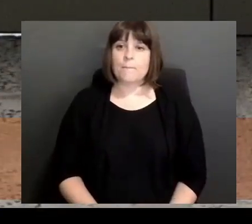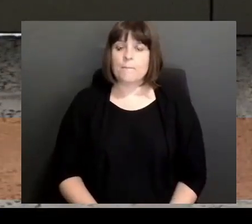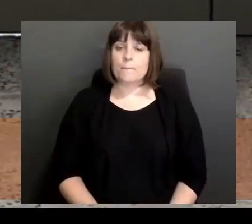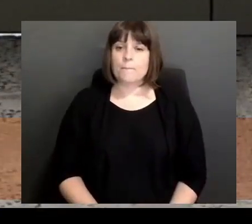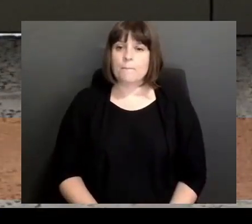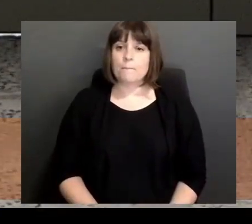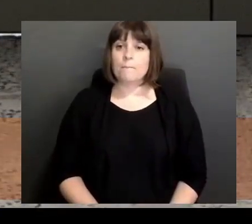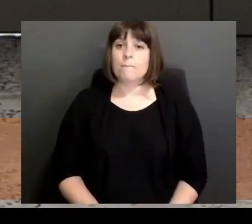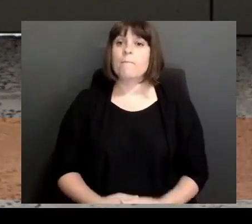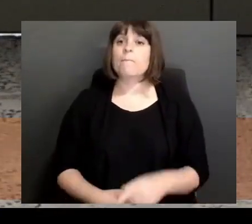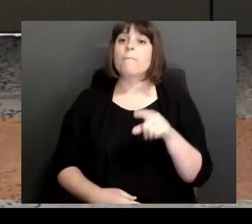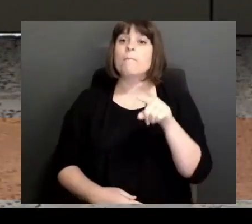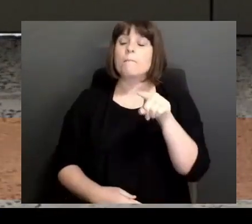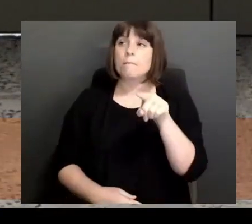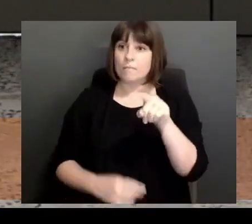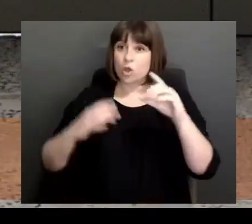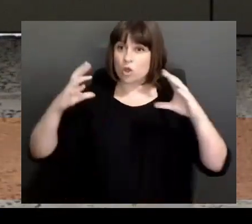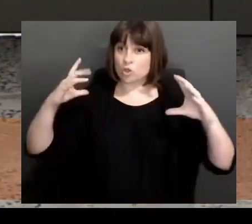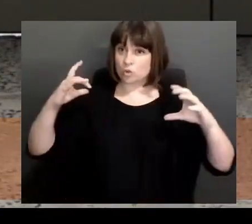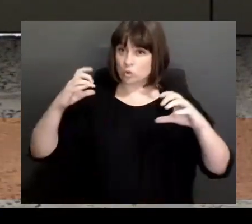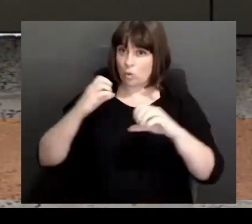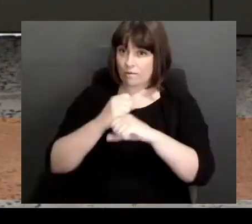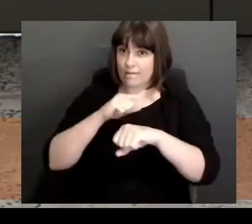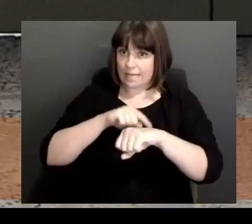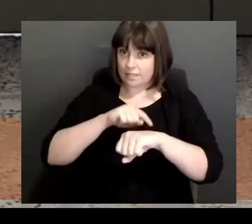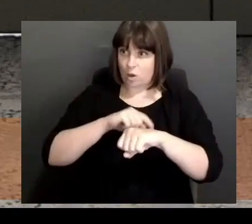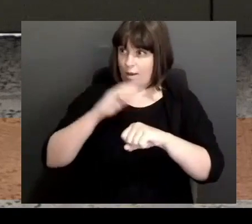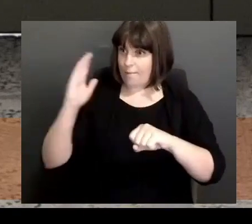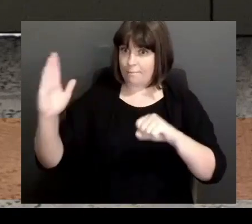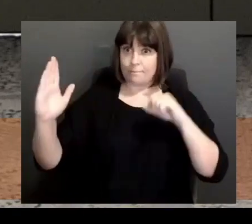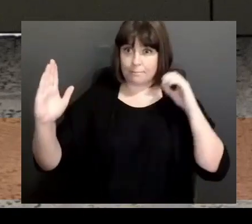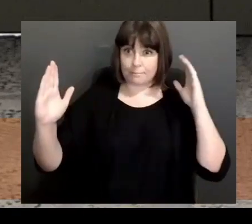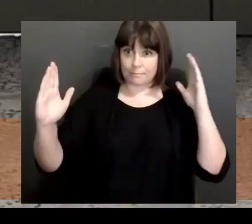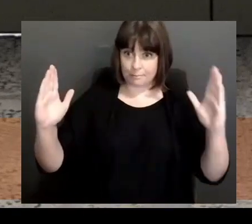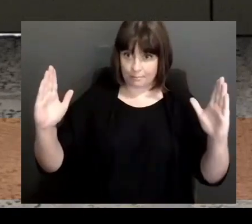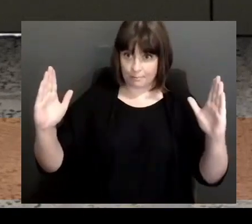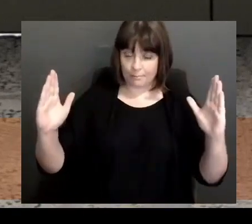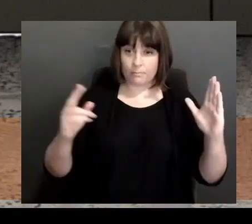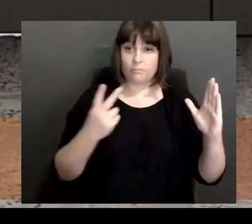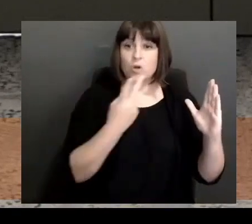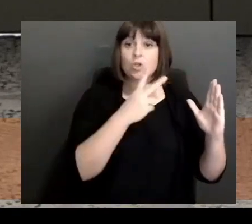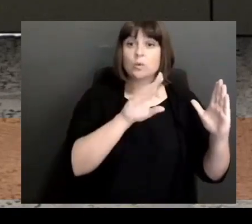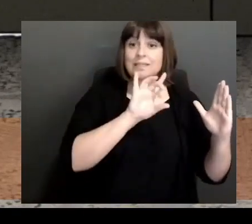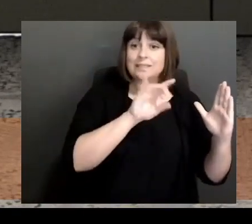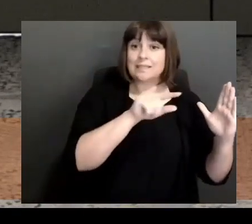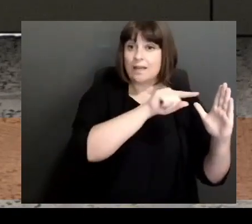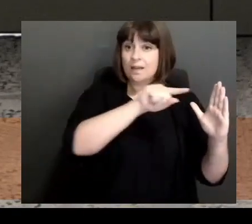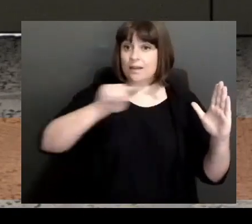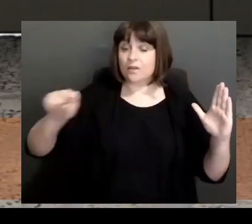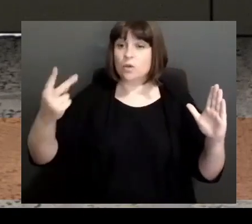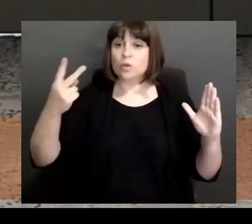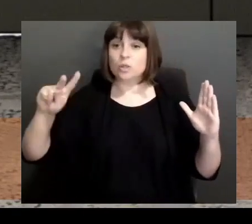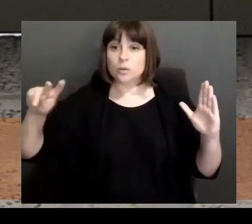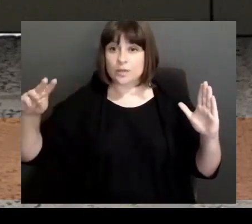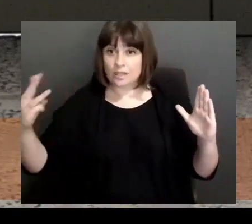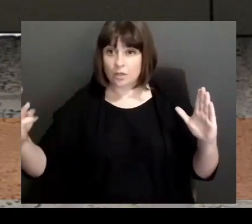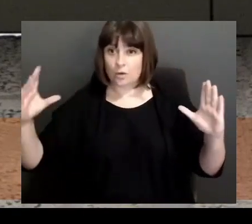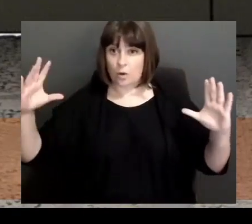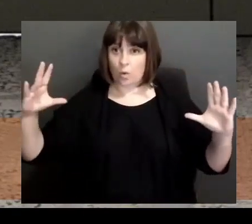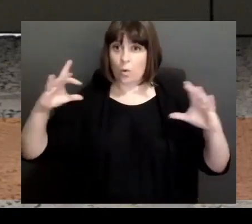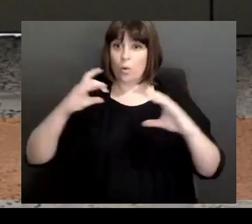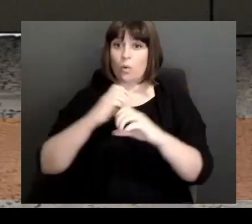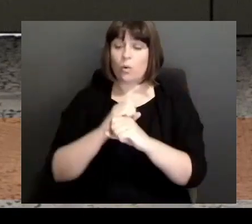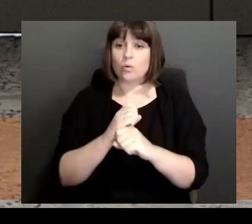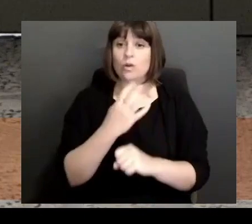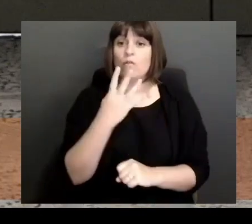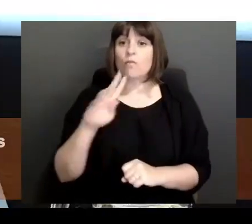The total for that period of time, which is 2010 to 2023, is 41.6